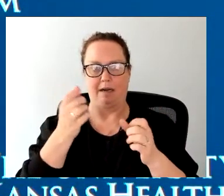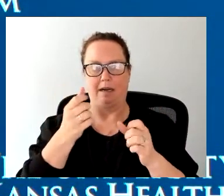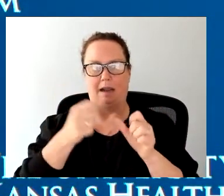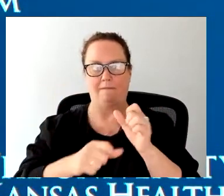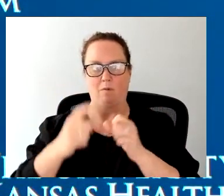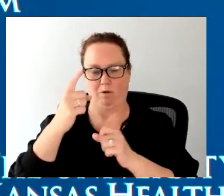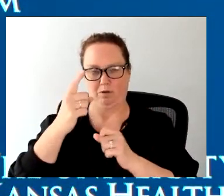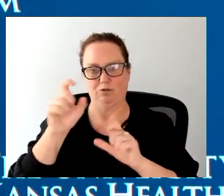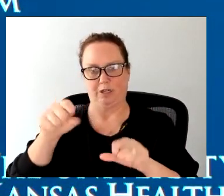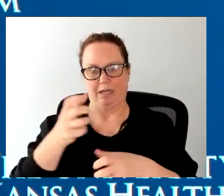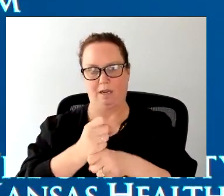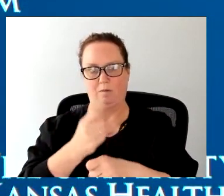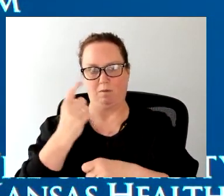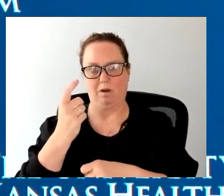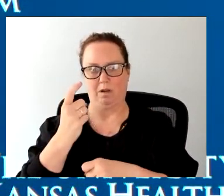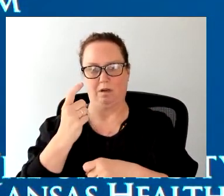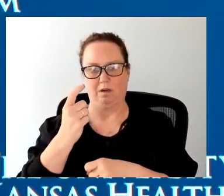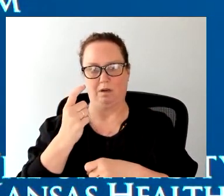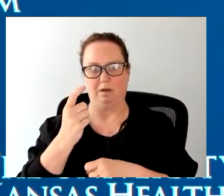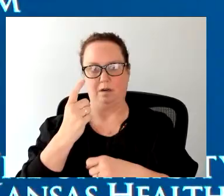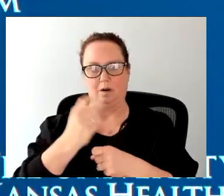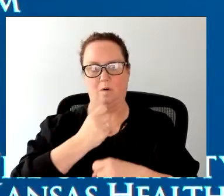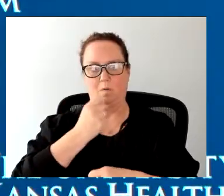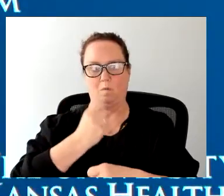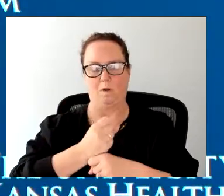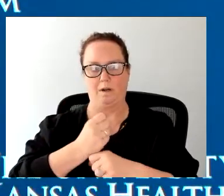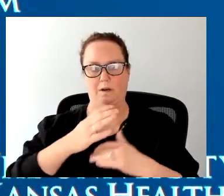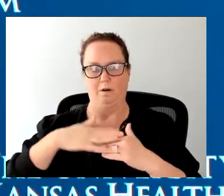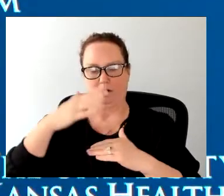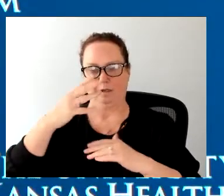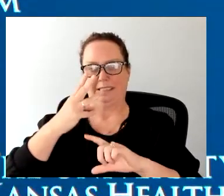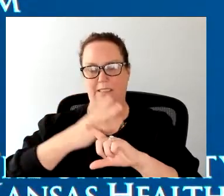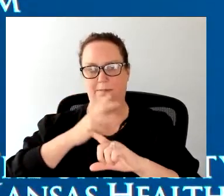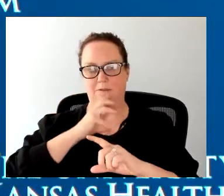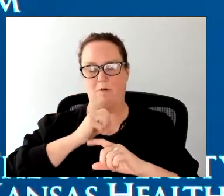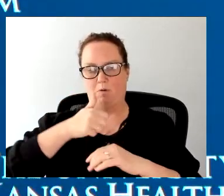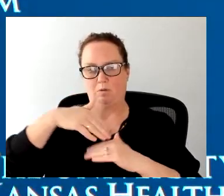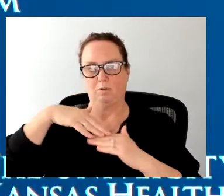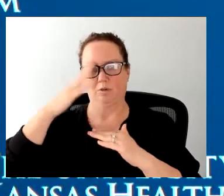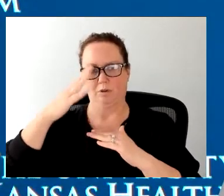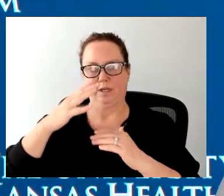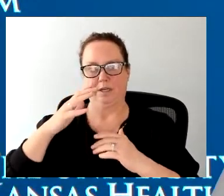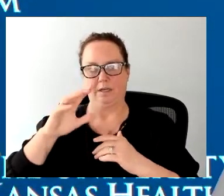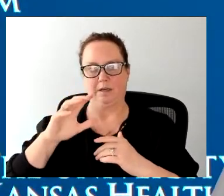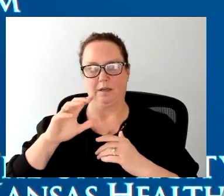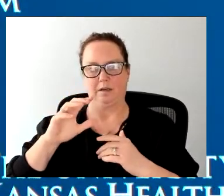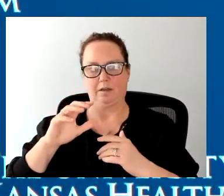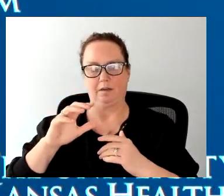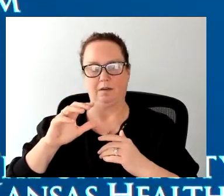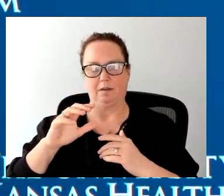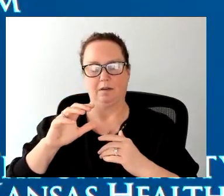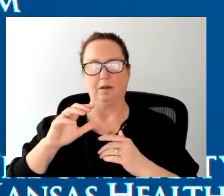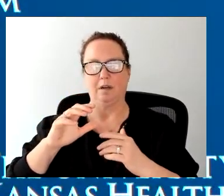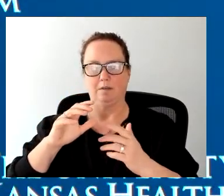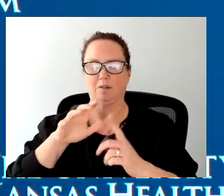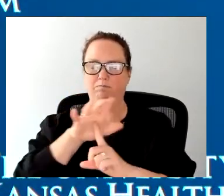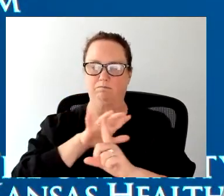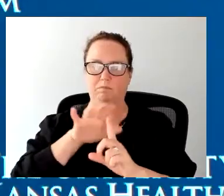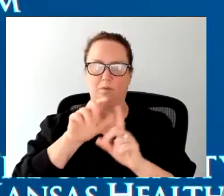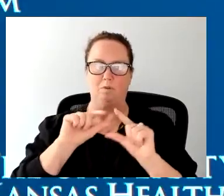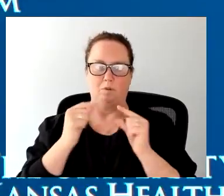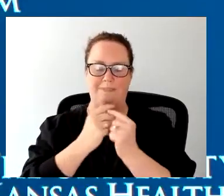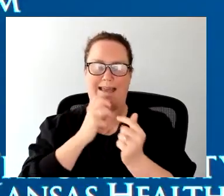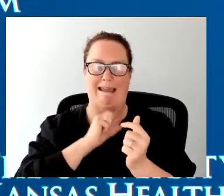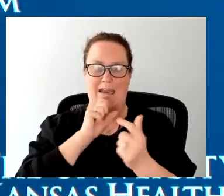everybody a year and older, 6 months and older. And then there are certain populations, especially